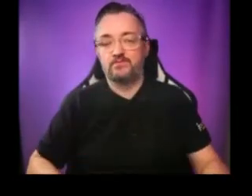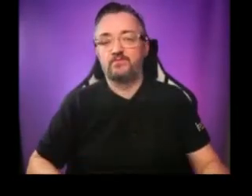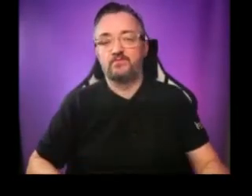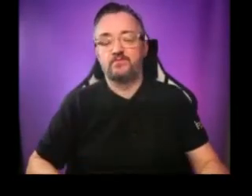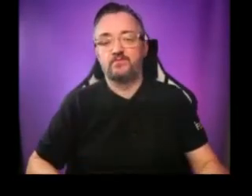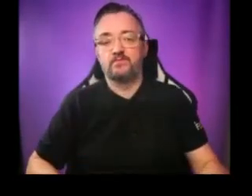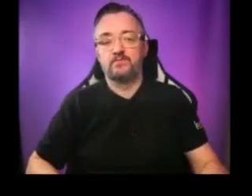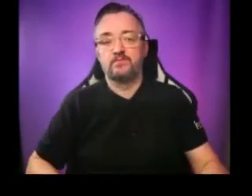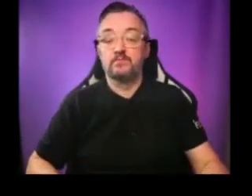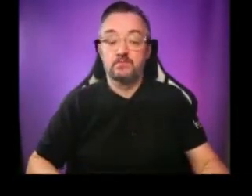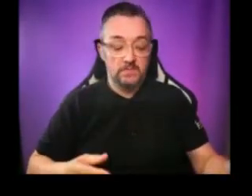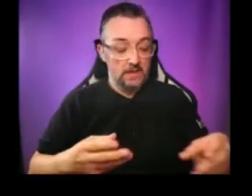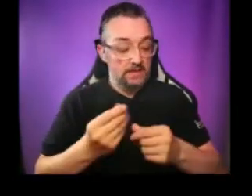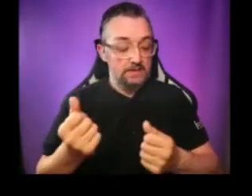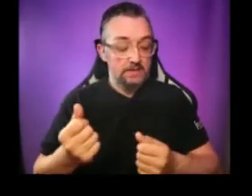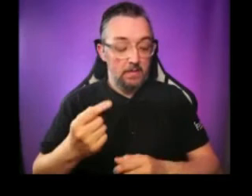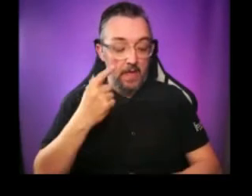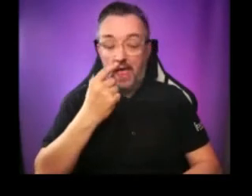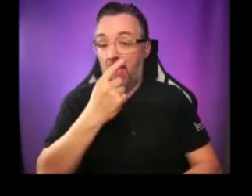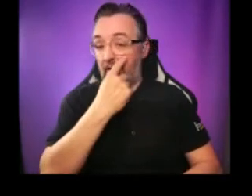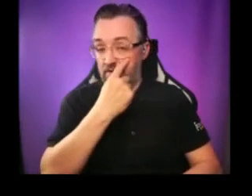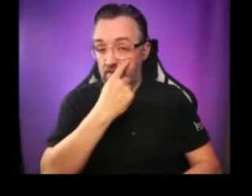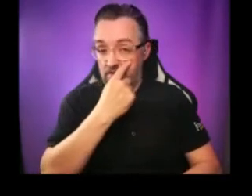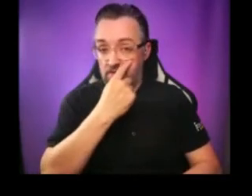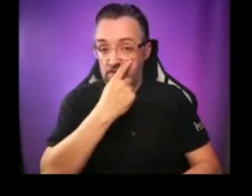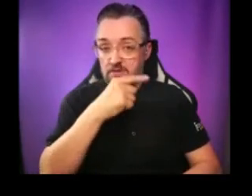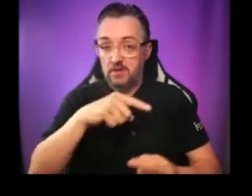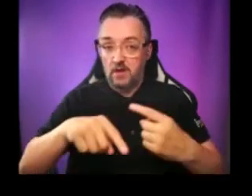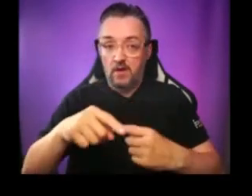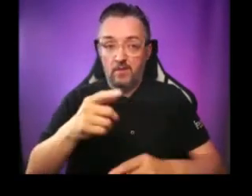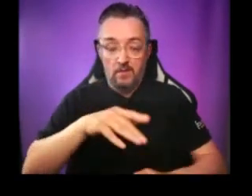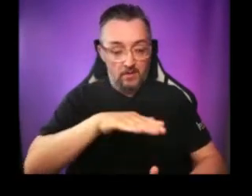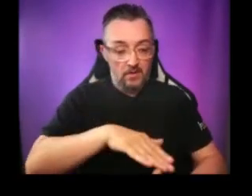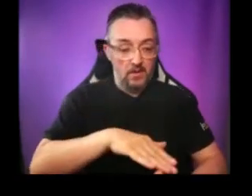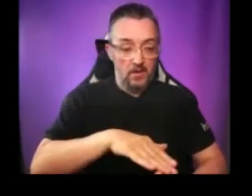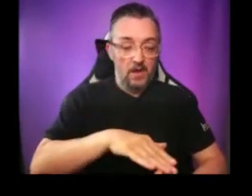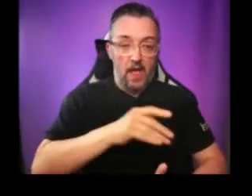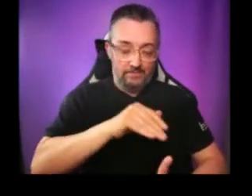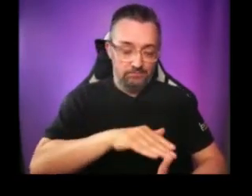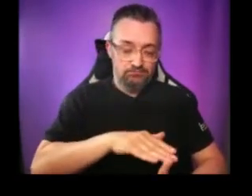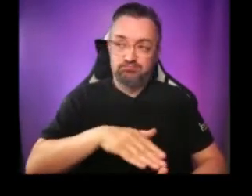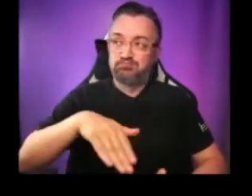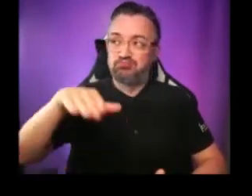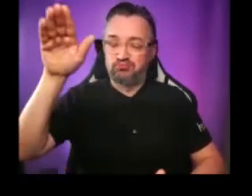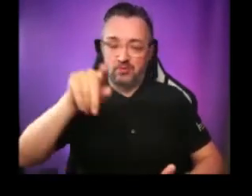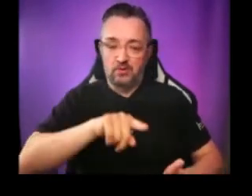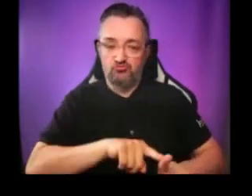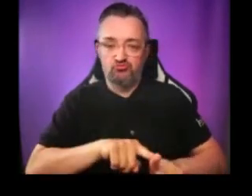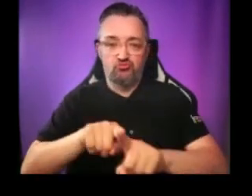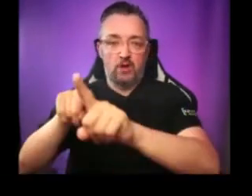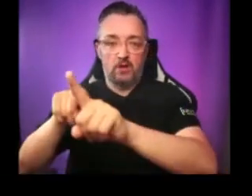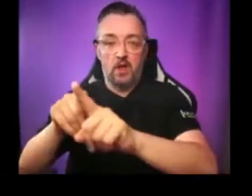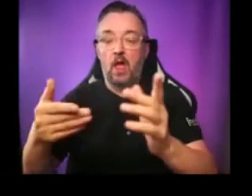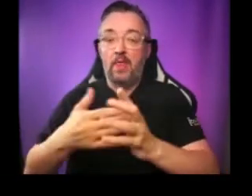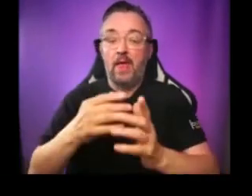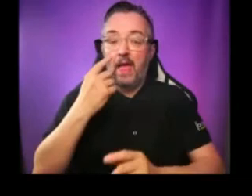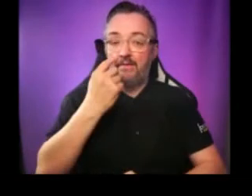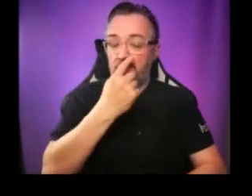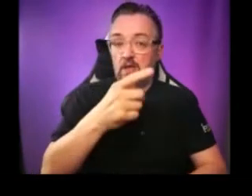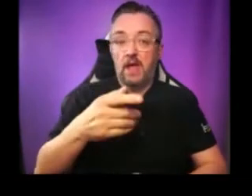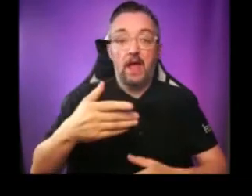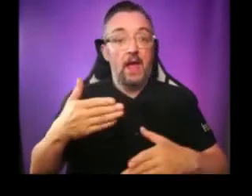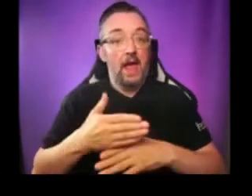some evidence that physical activity levels track from childhood into adulthood. There's also evidence that shows that activity